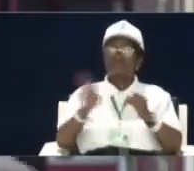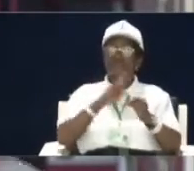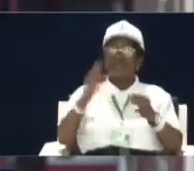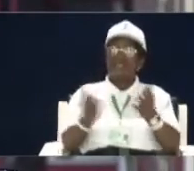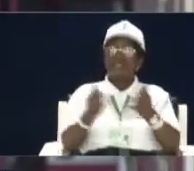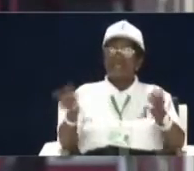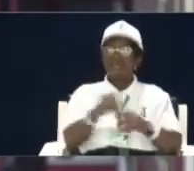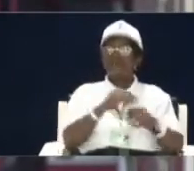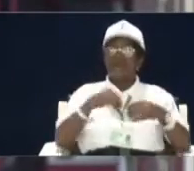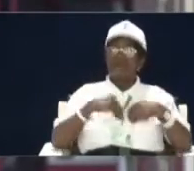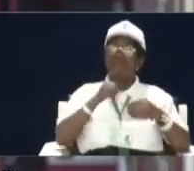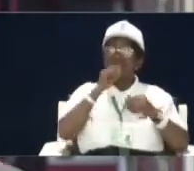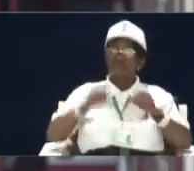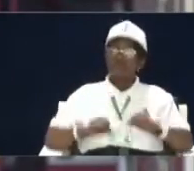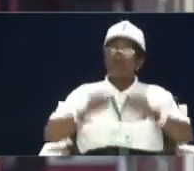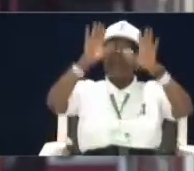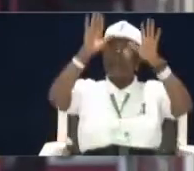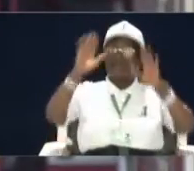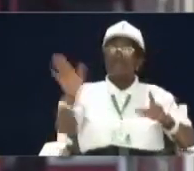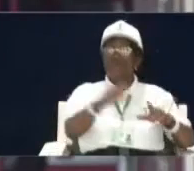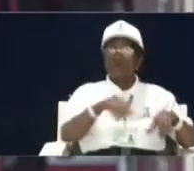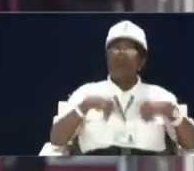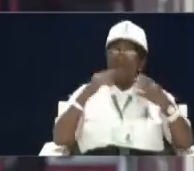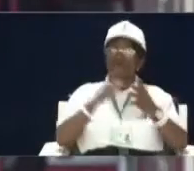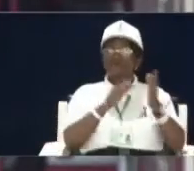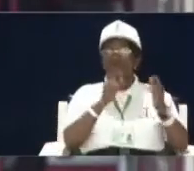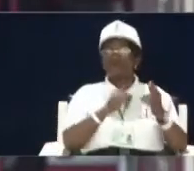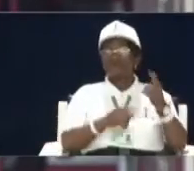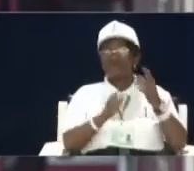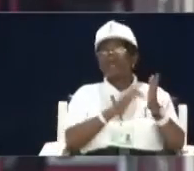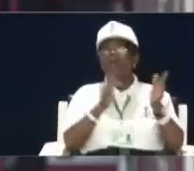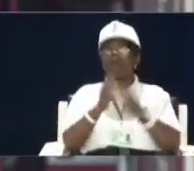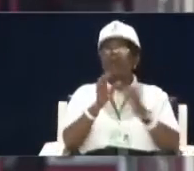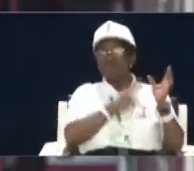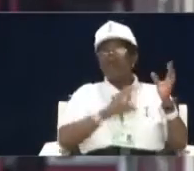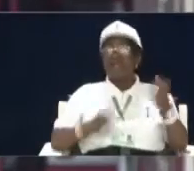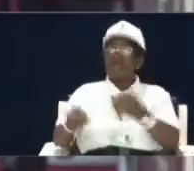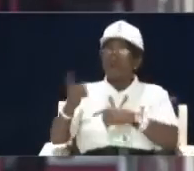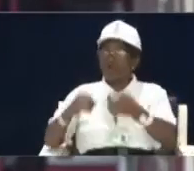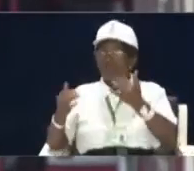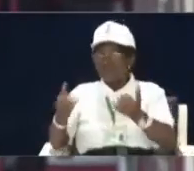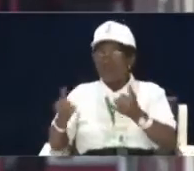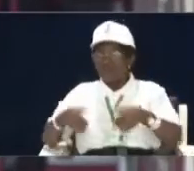Christ, come now. Come and surrender your life to him. Let him take